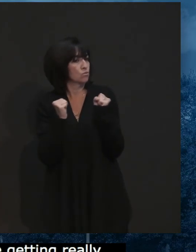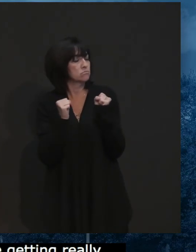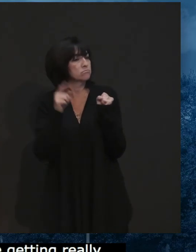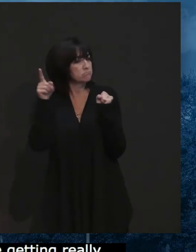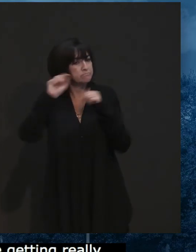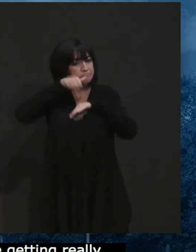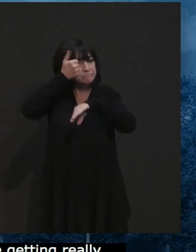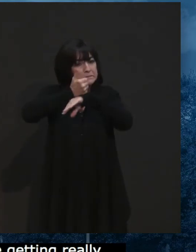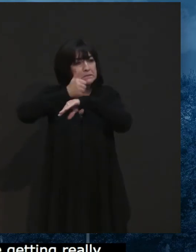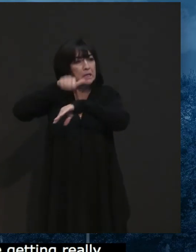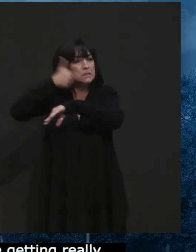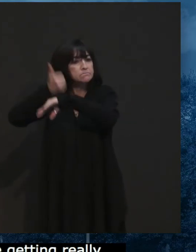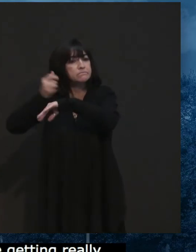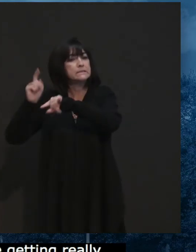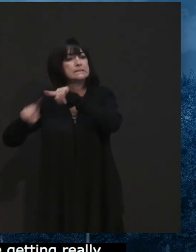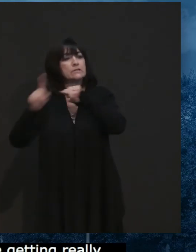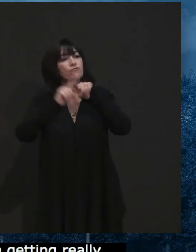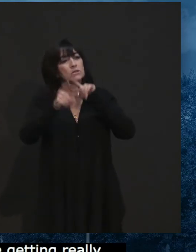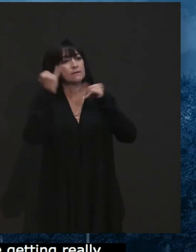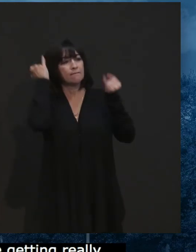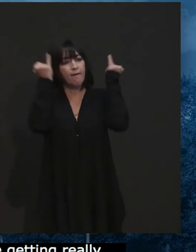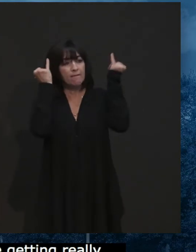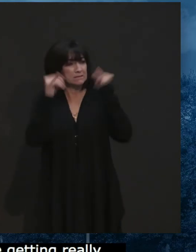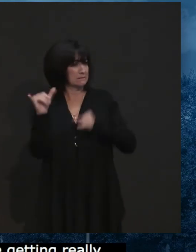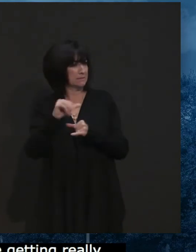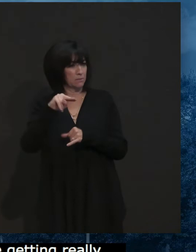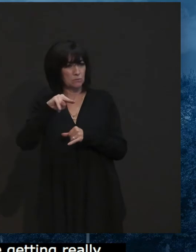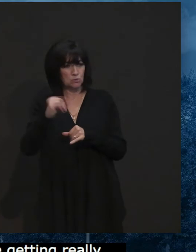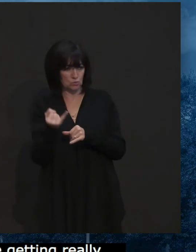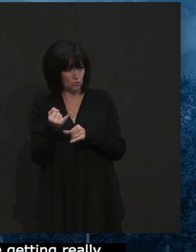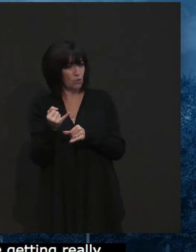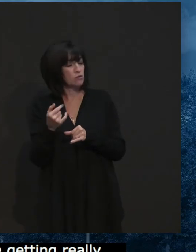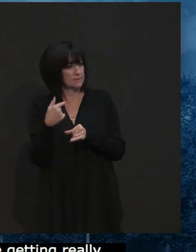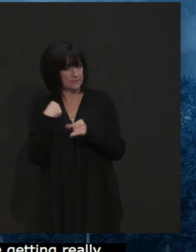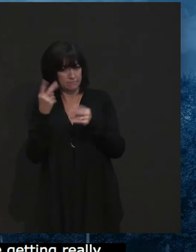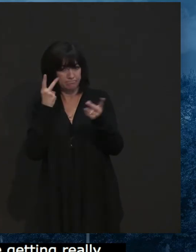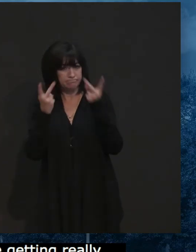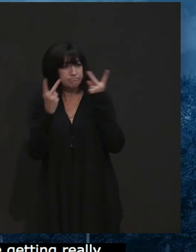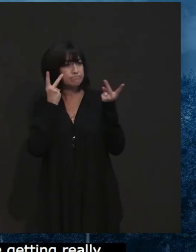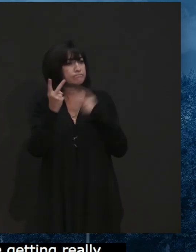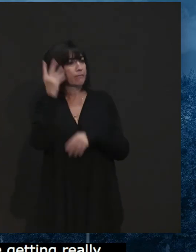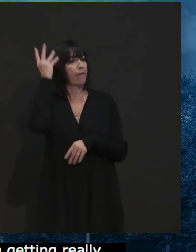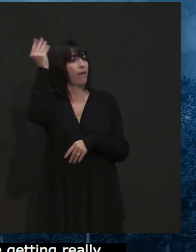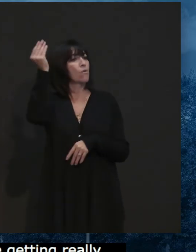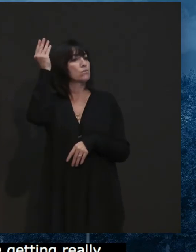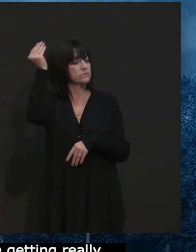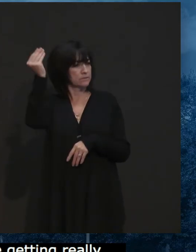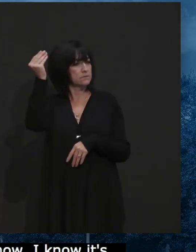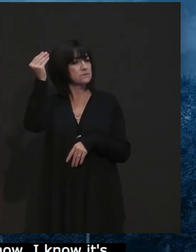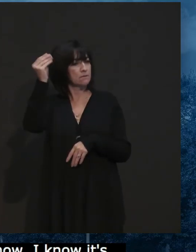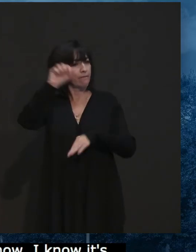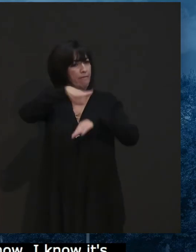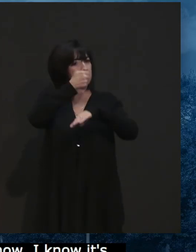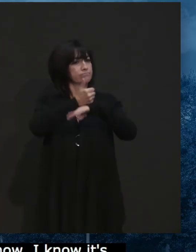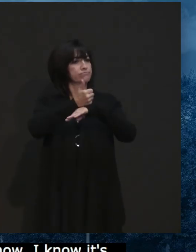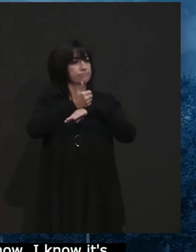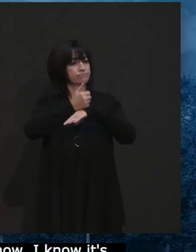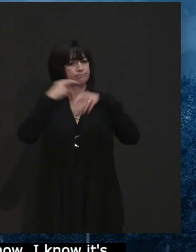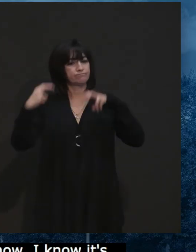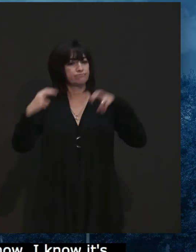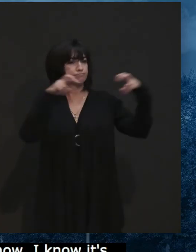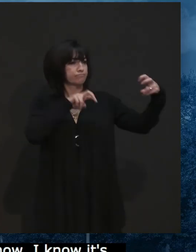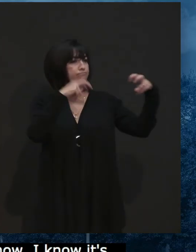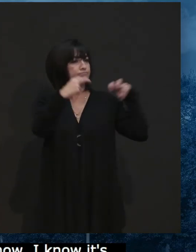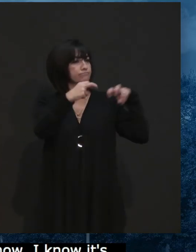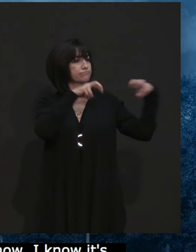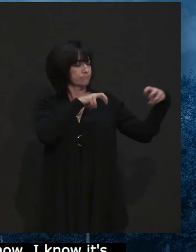Same thing in New Jersey. I've seen outdoor dining. So folks are getting really creative,